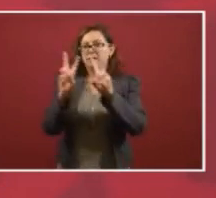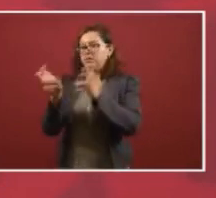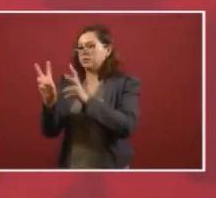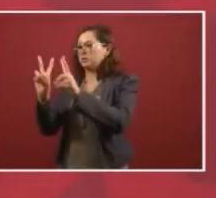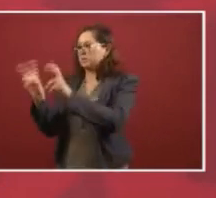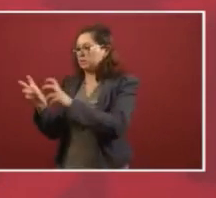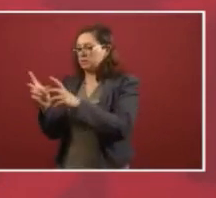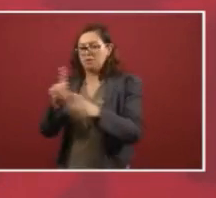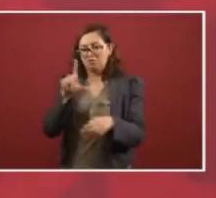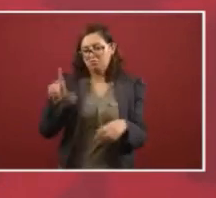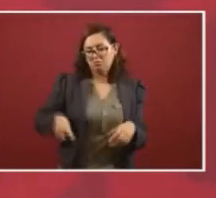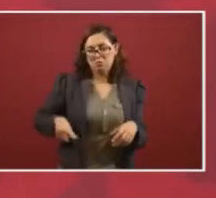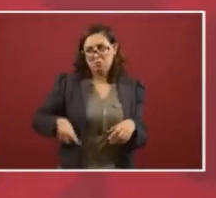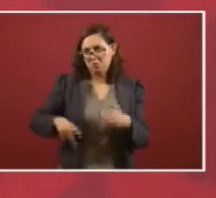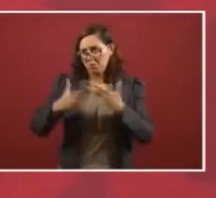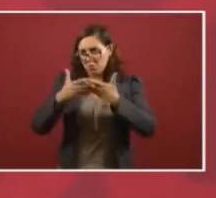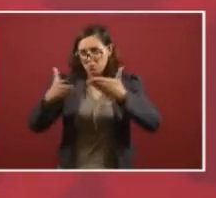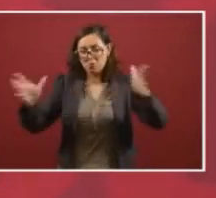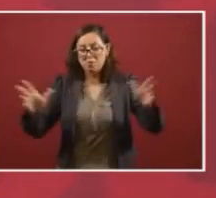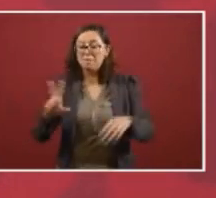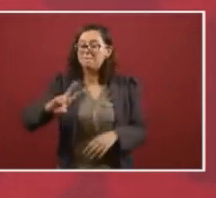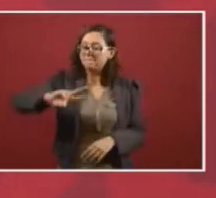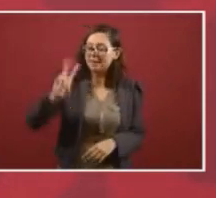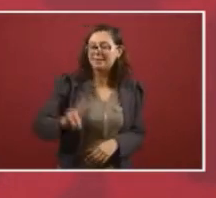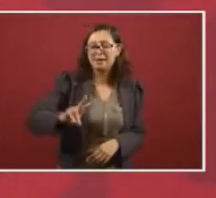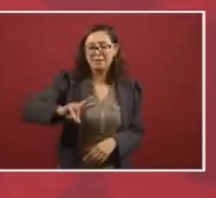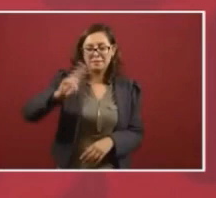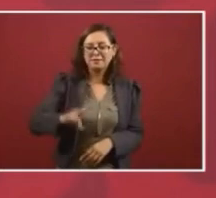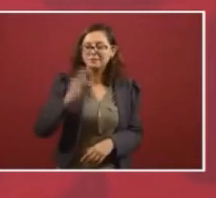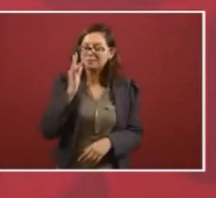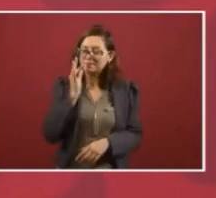of the campuses of the public life. And